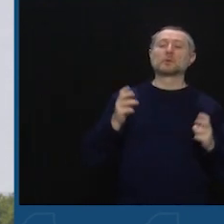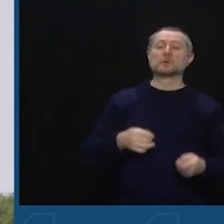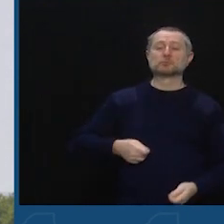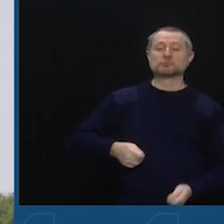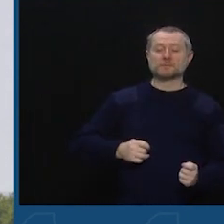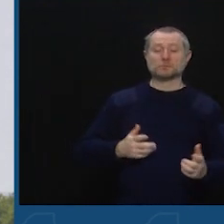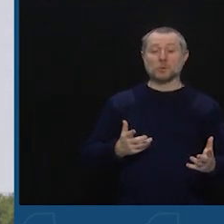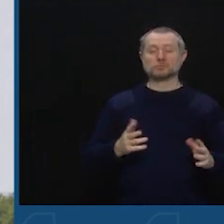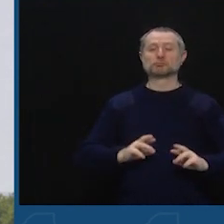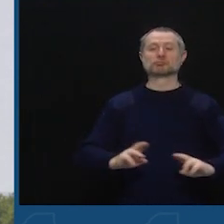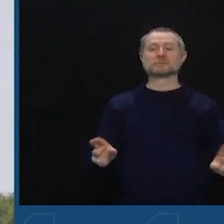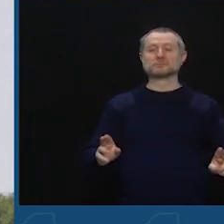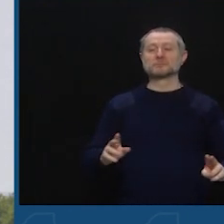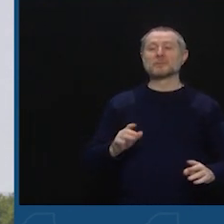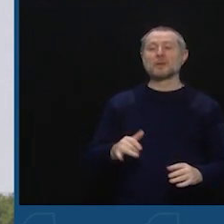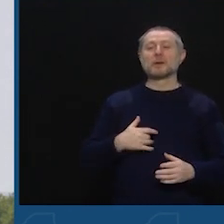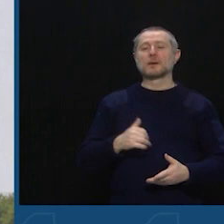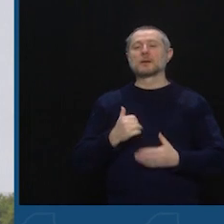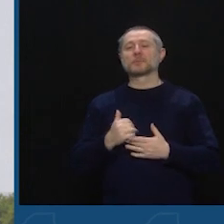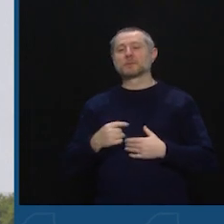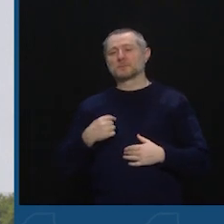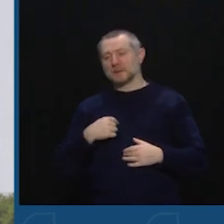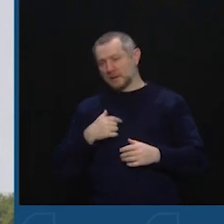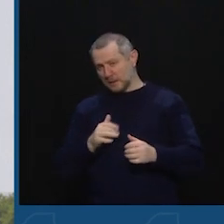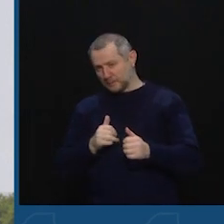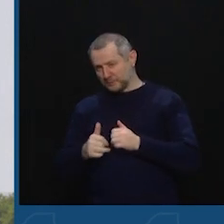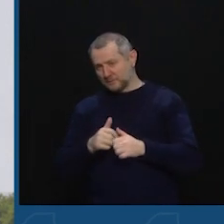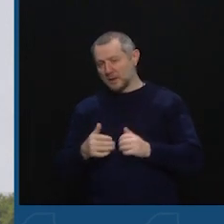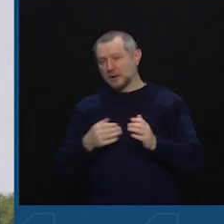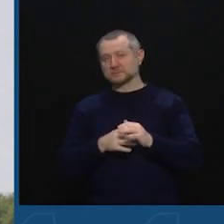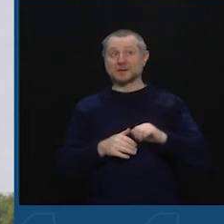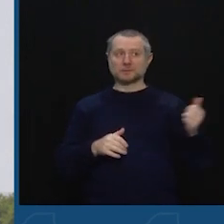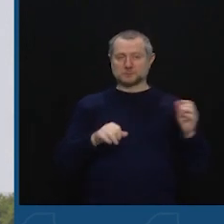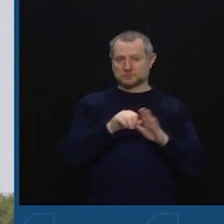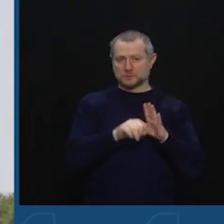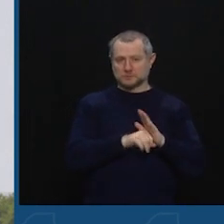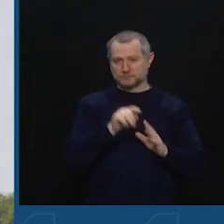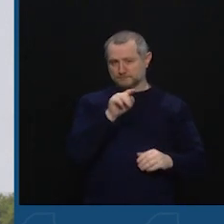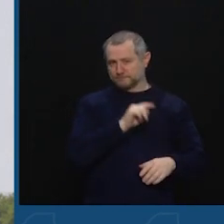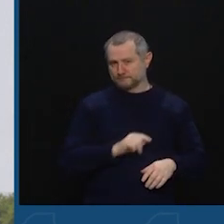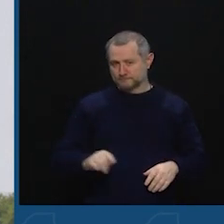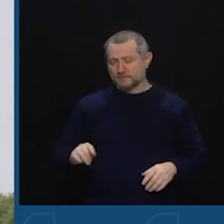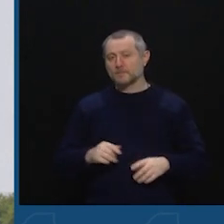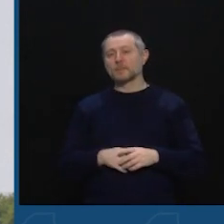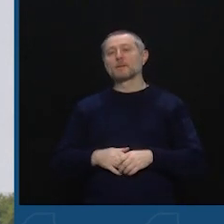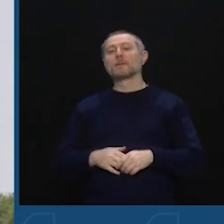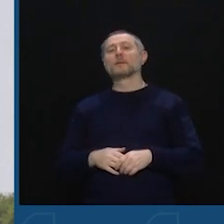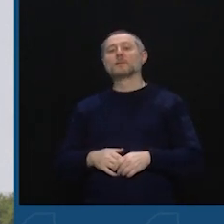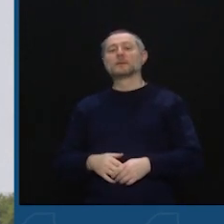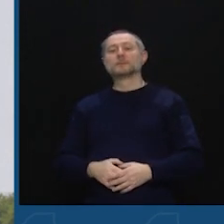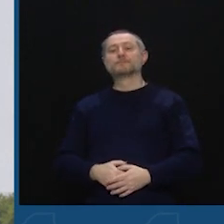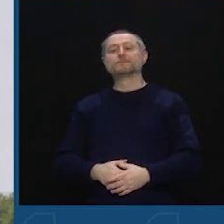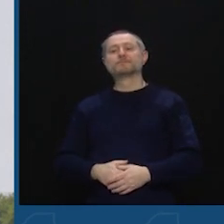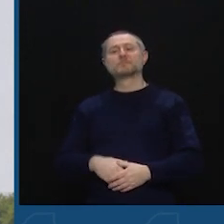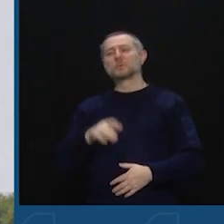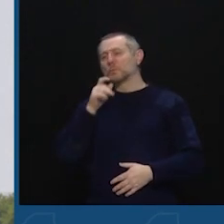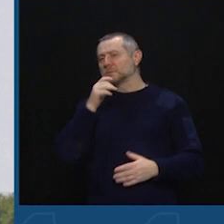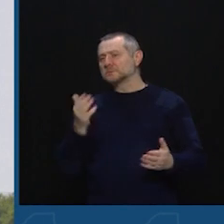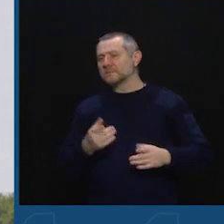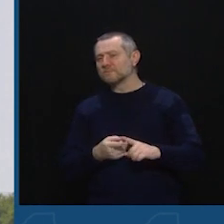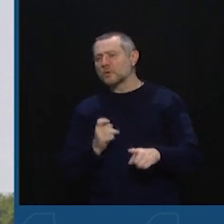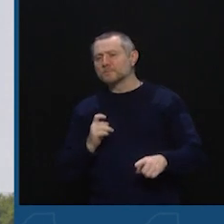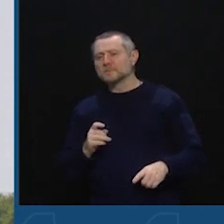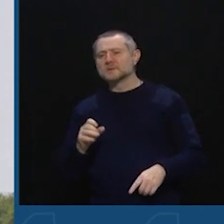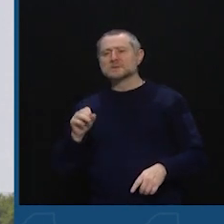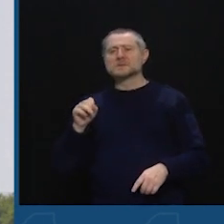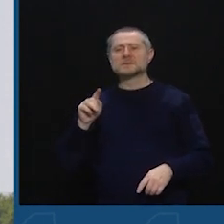This is what positions us to be competitive. And so many businesses, I think about Stamp. Who's here from Steve Hyde here? Oh,